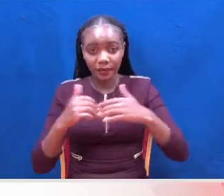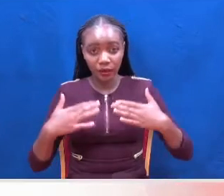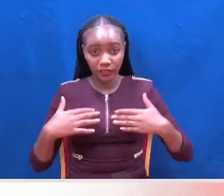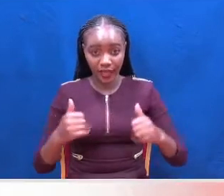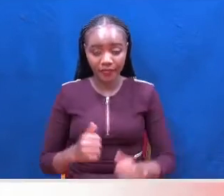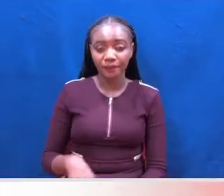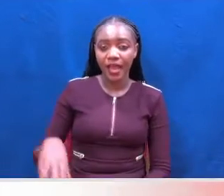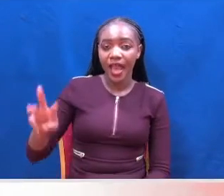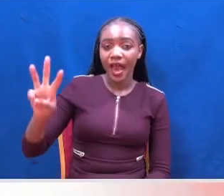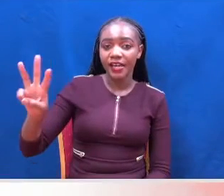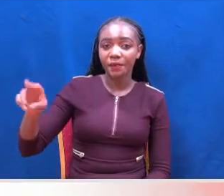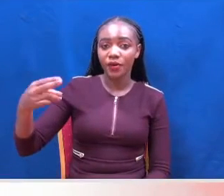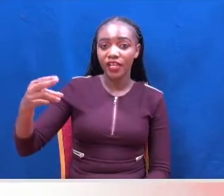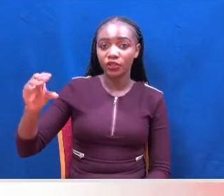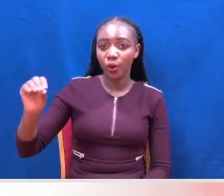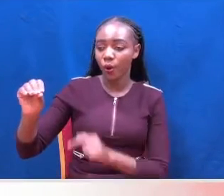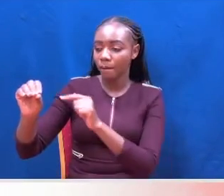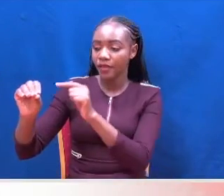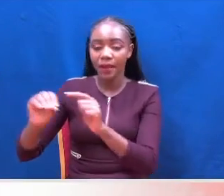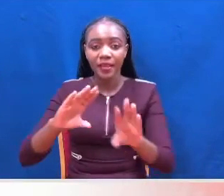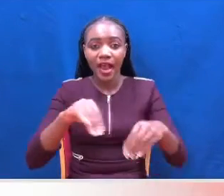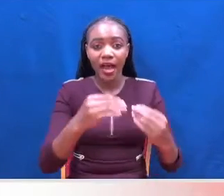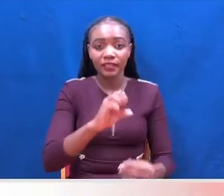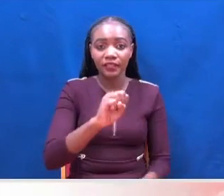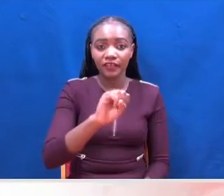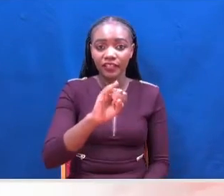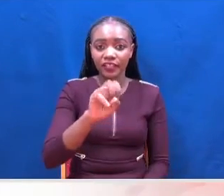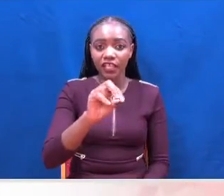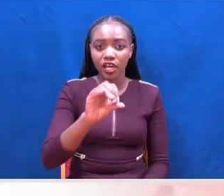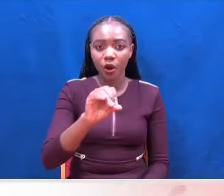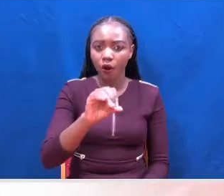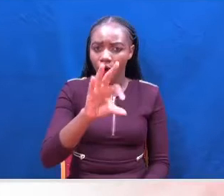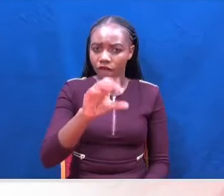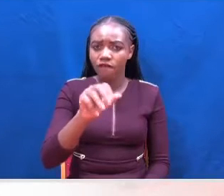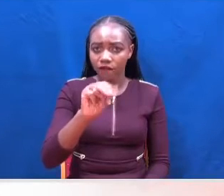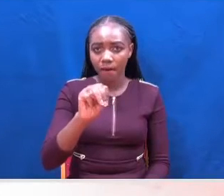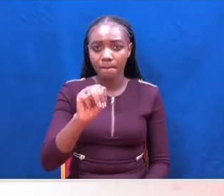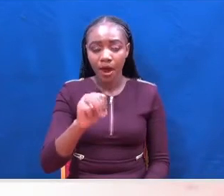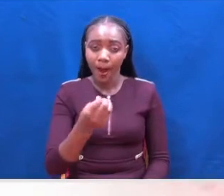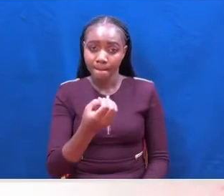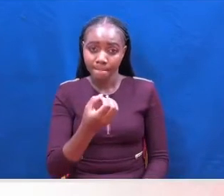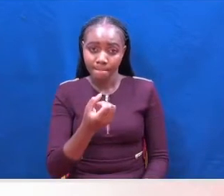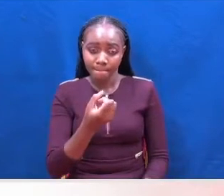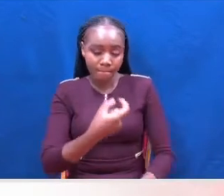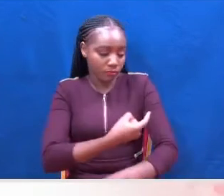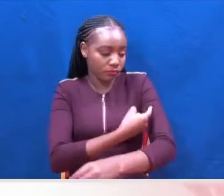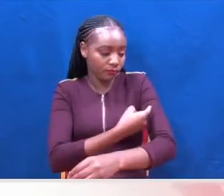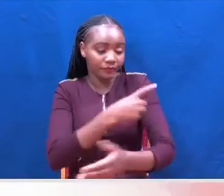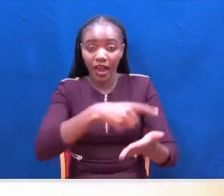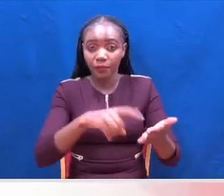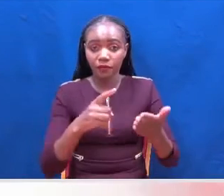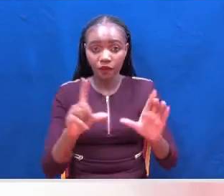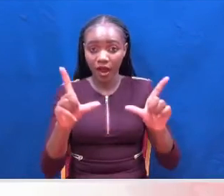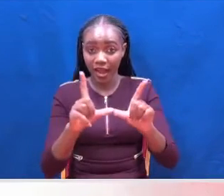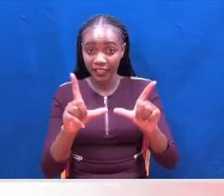World Health Organization has given Sinopharm, a Chinese-made COVID-19 vaccine emergency use approval